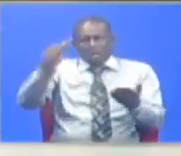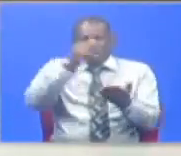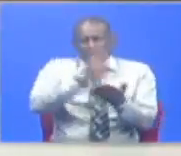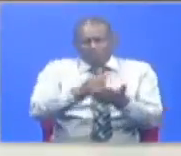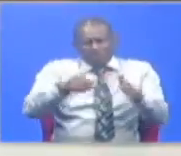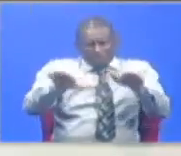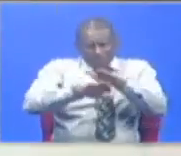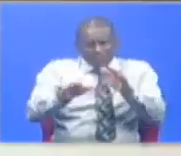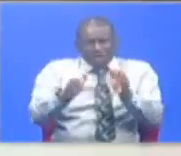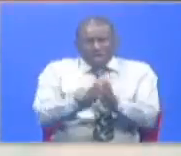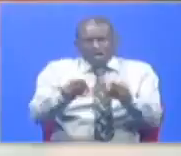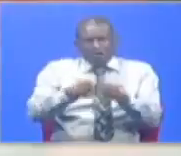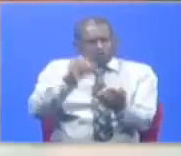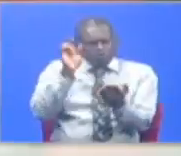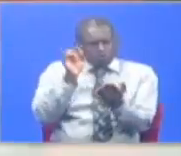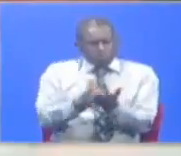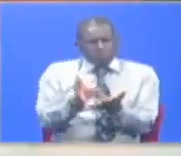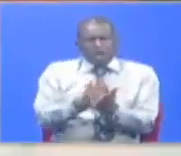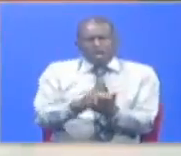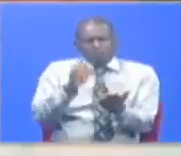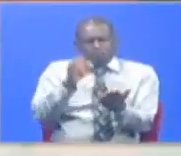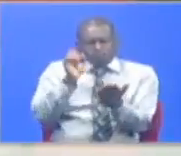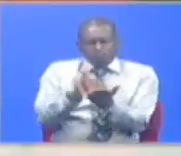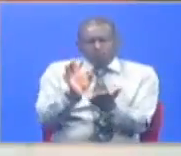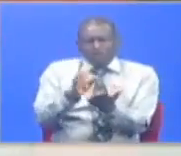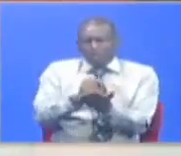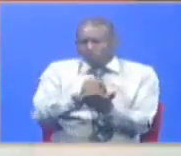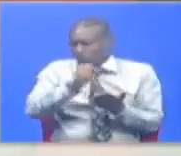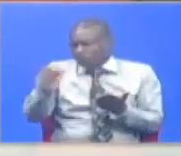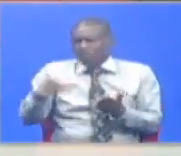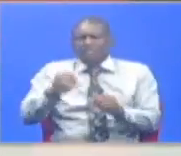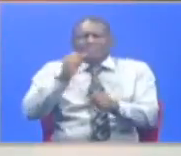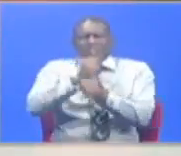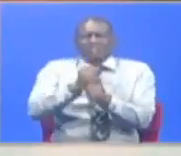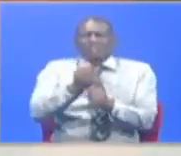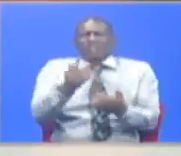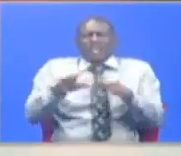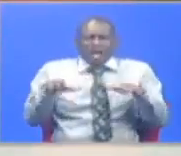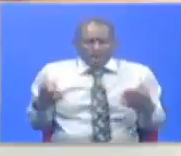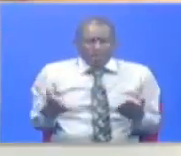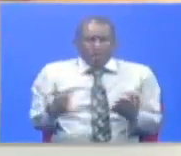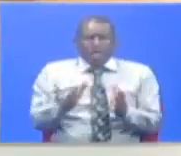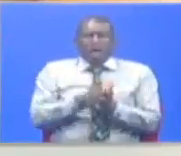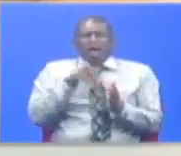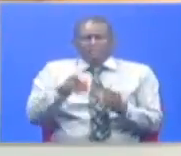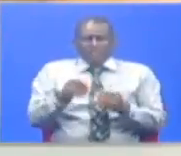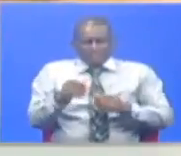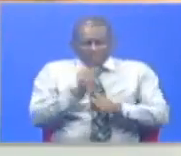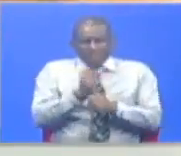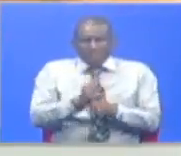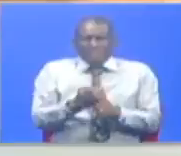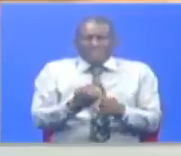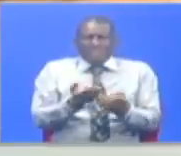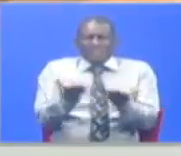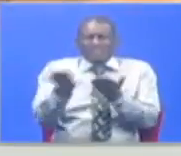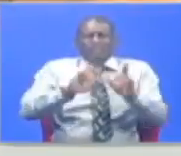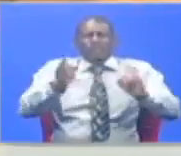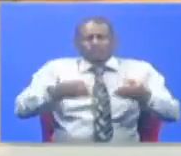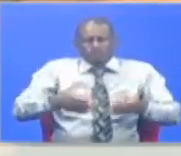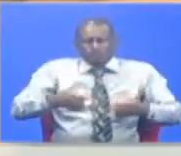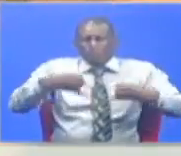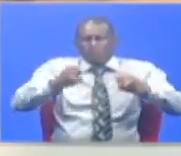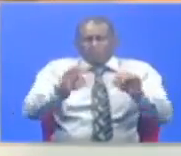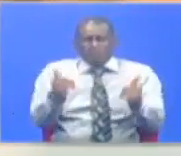sacking as well as suspending staff at will, leading to poor delivery of services. Governor Sonko is further accused of